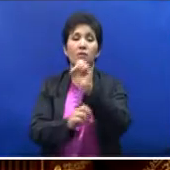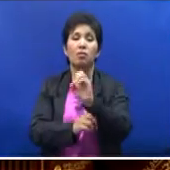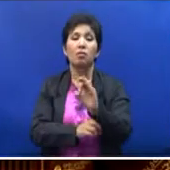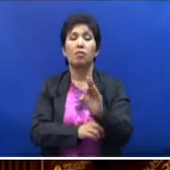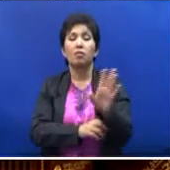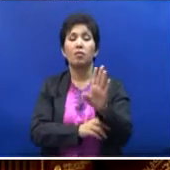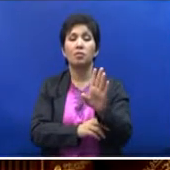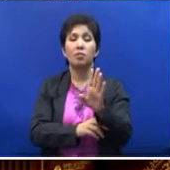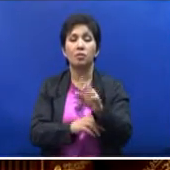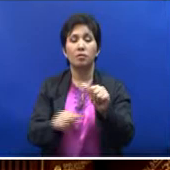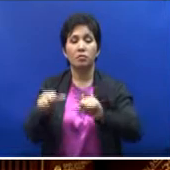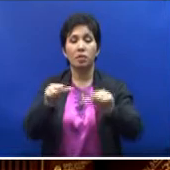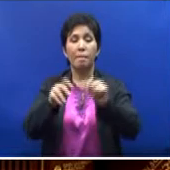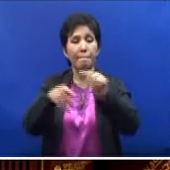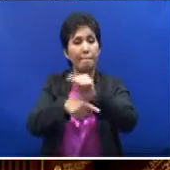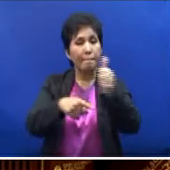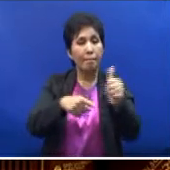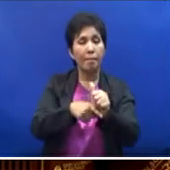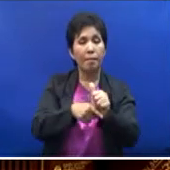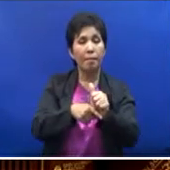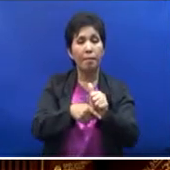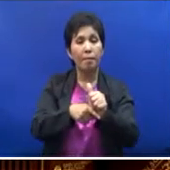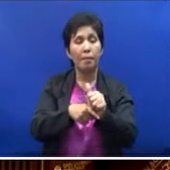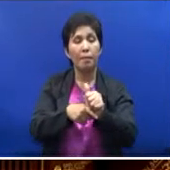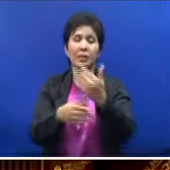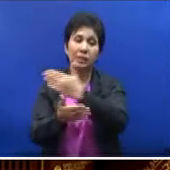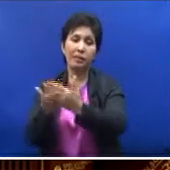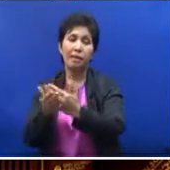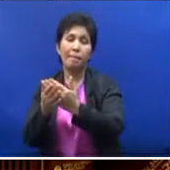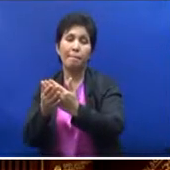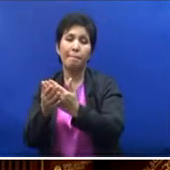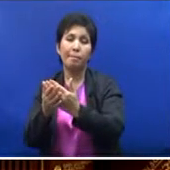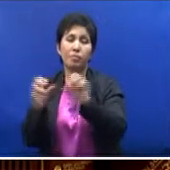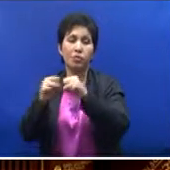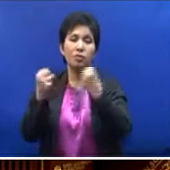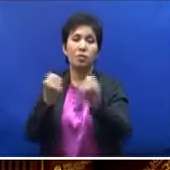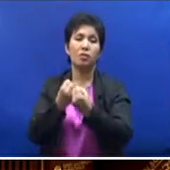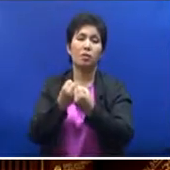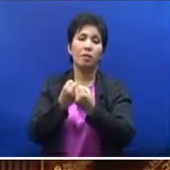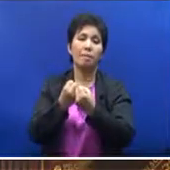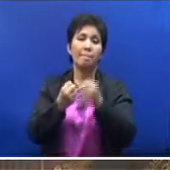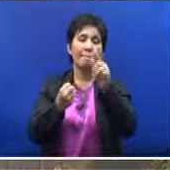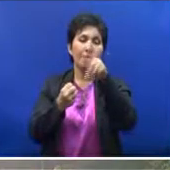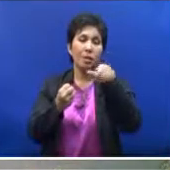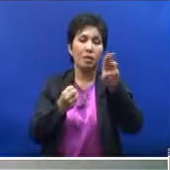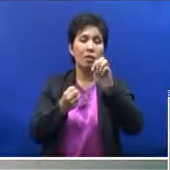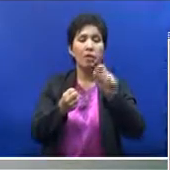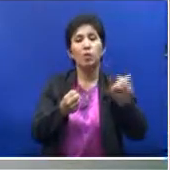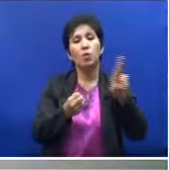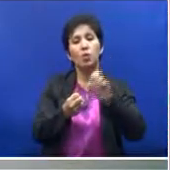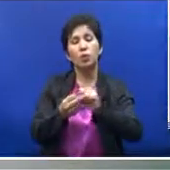for some society, they practice patrilineal, and some society, they practice matrilineal systems.